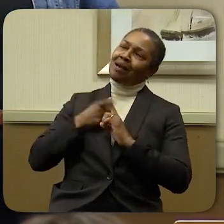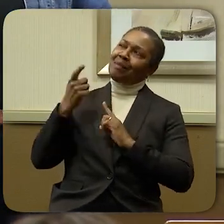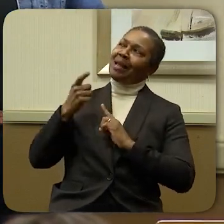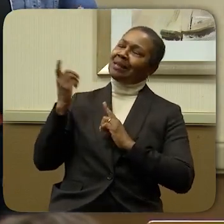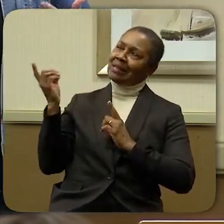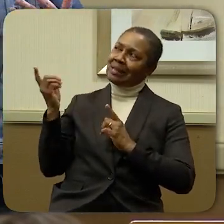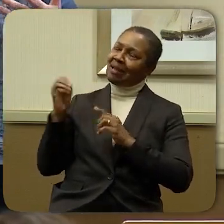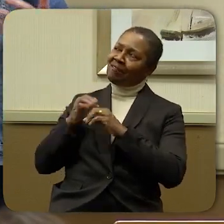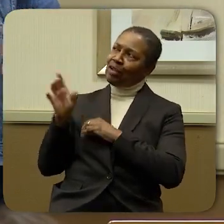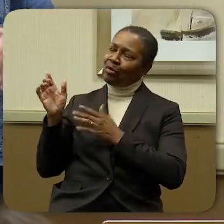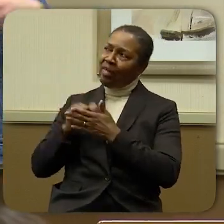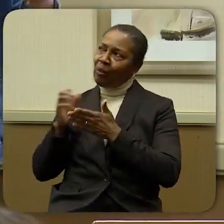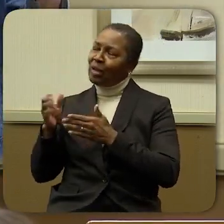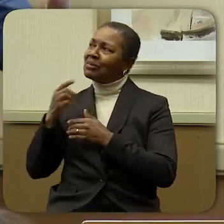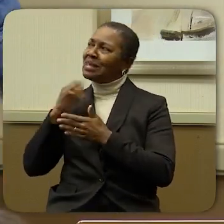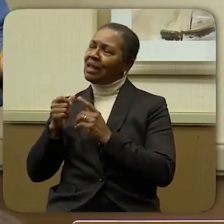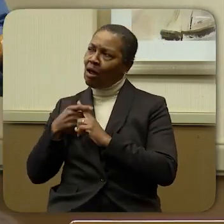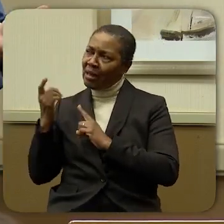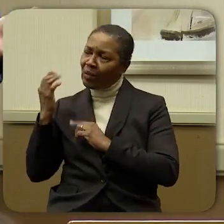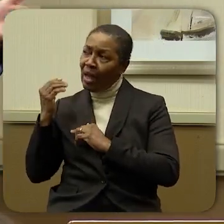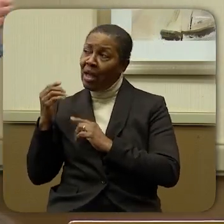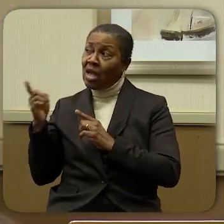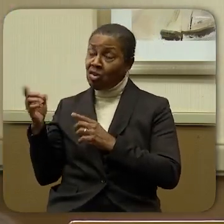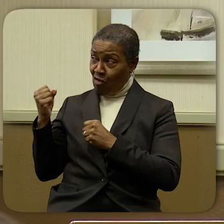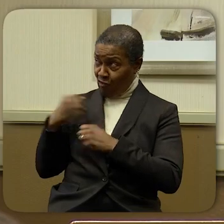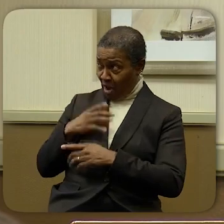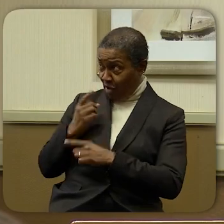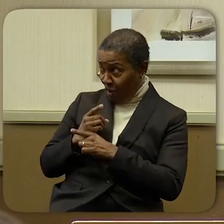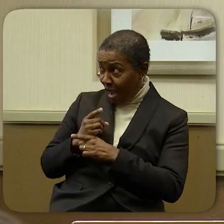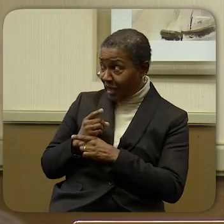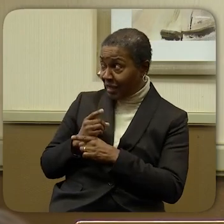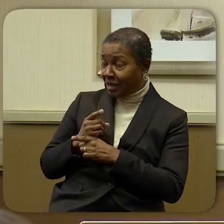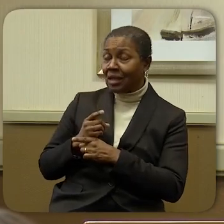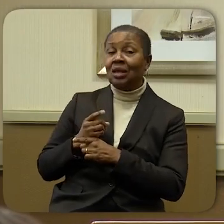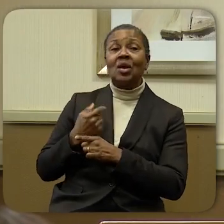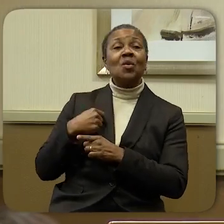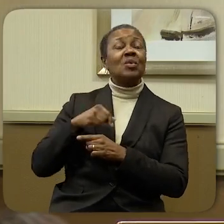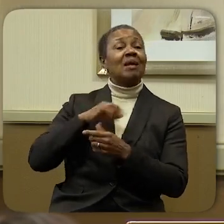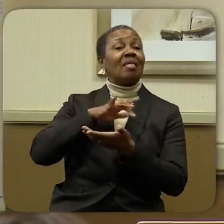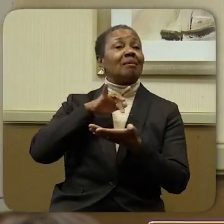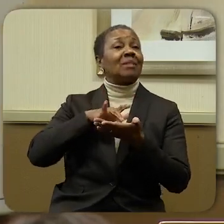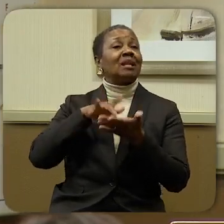come out of your mouth?" I was, "Well, you're afraid, right? We're in the middle of